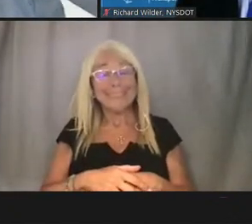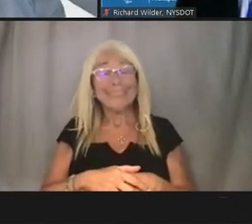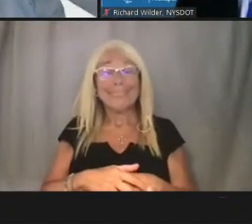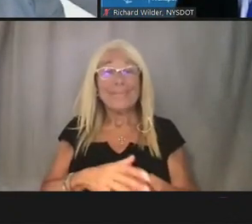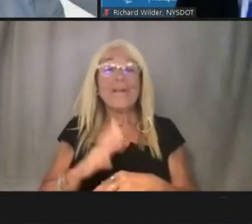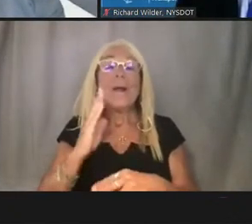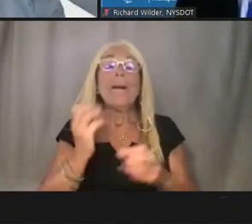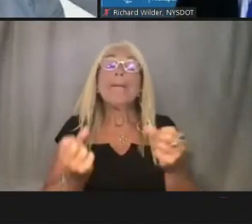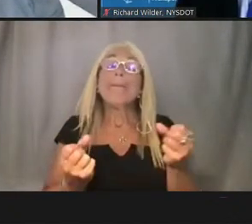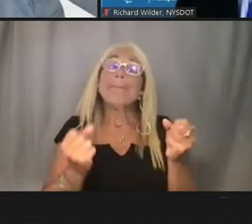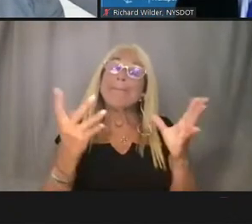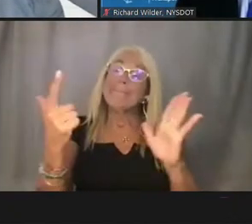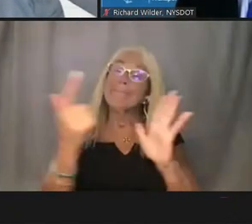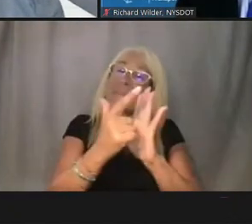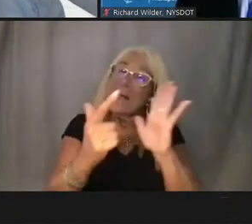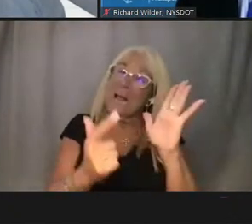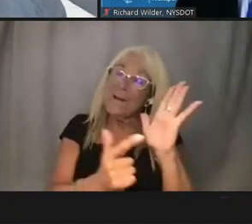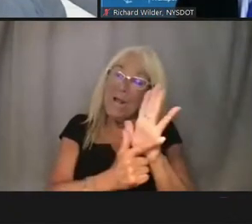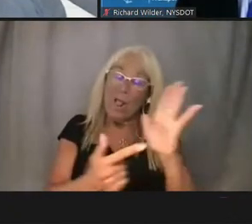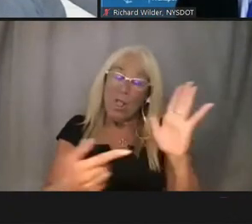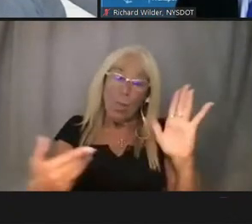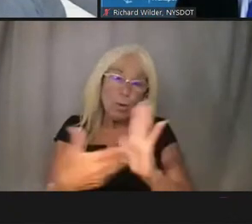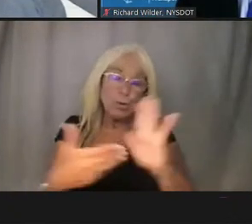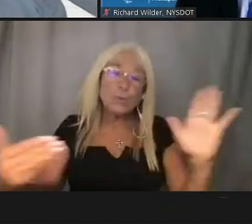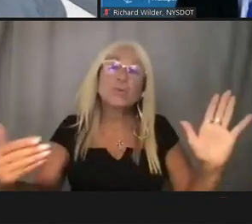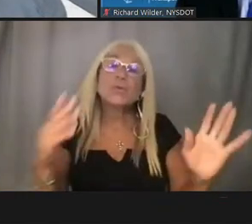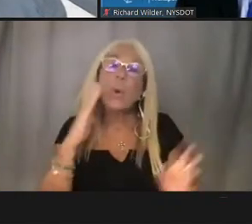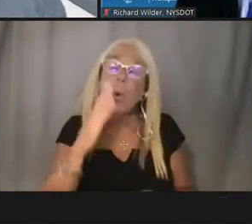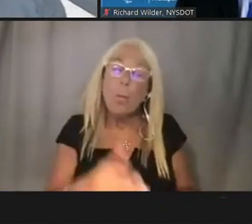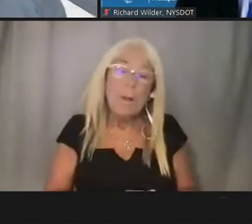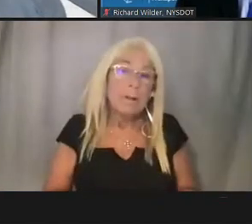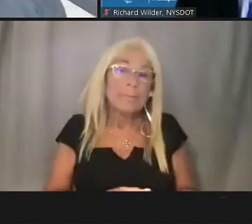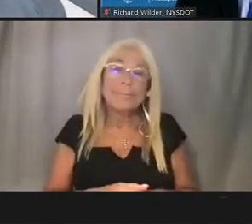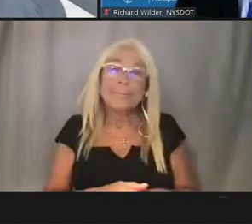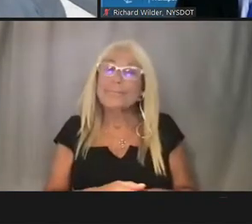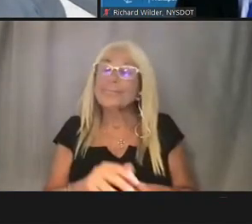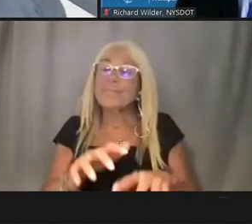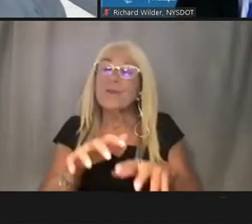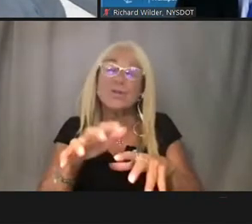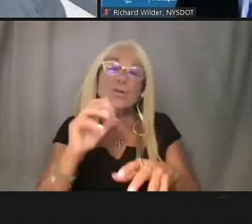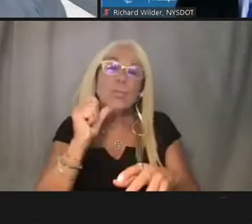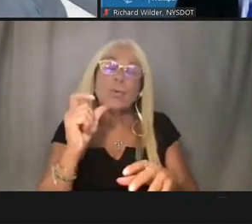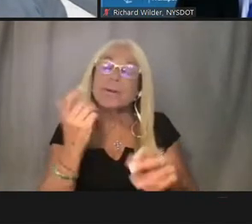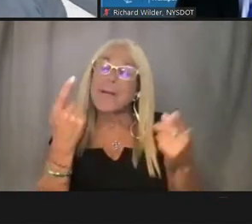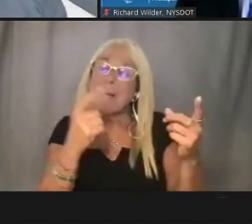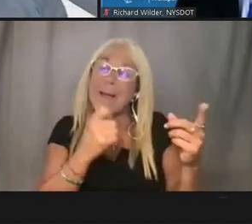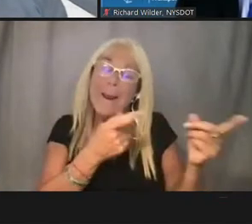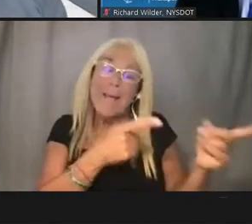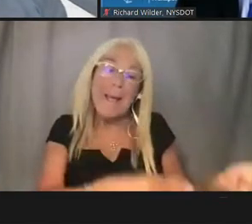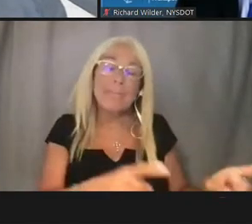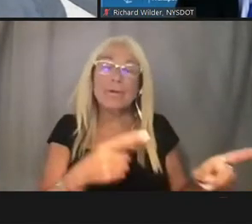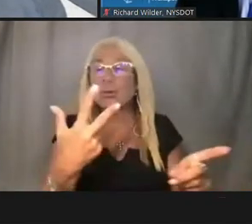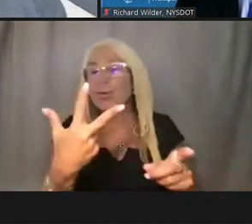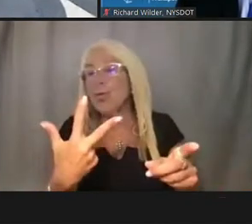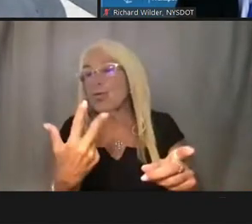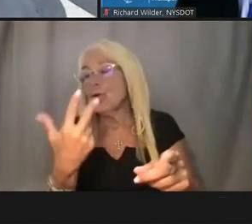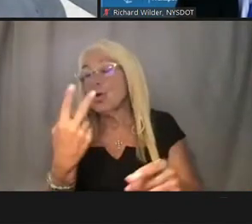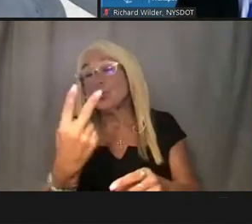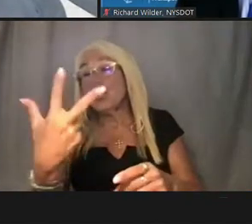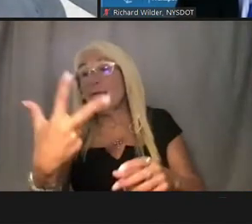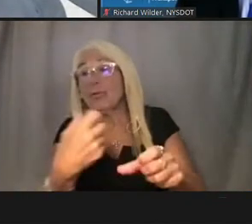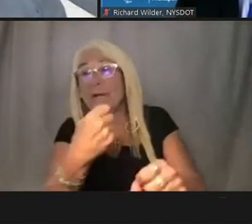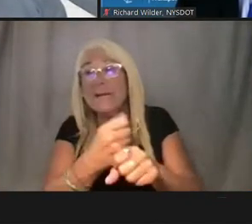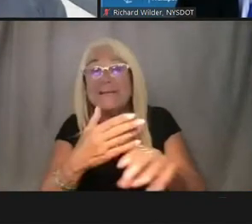lawsuits this congestion pricing will not go into effect to two three years after you put it through because of